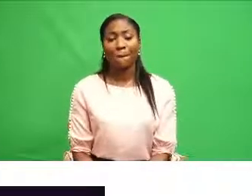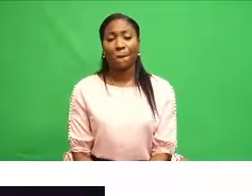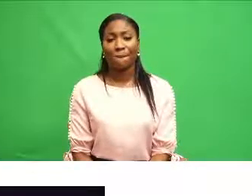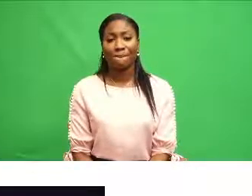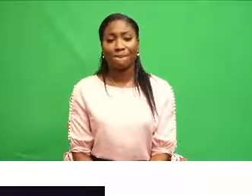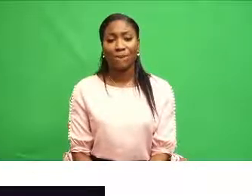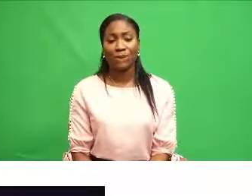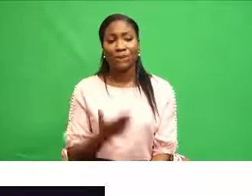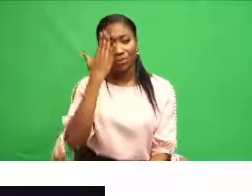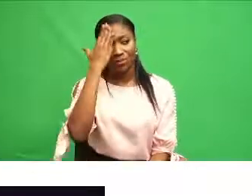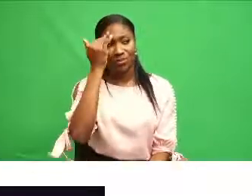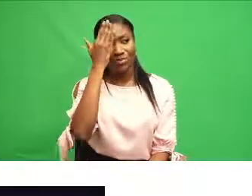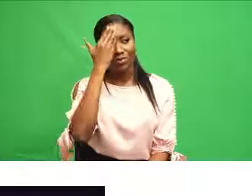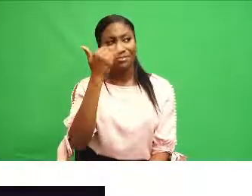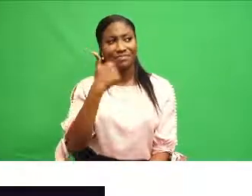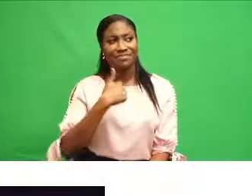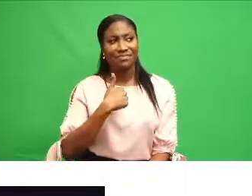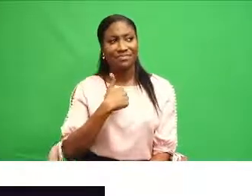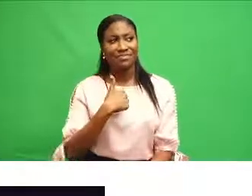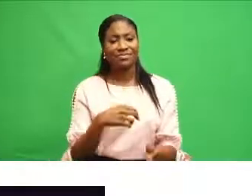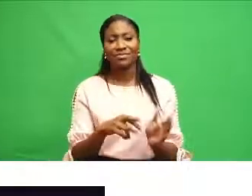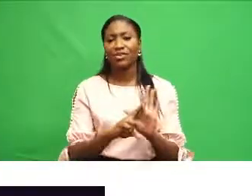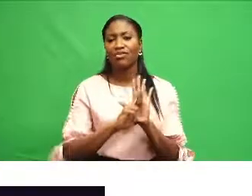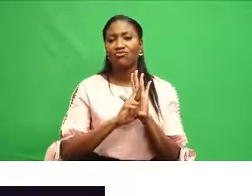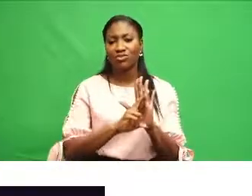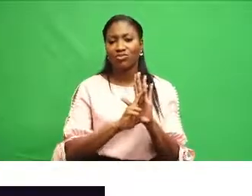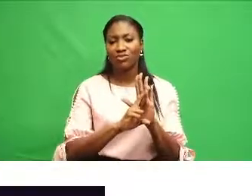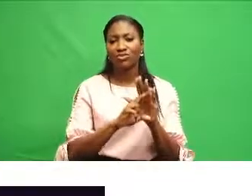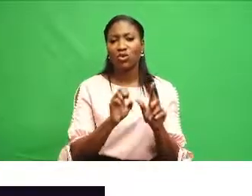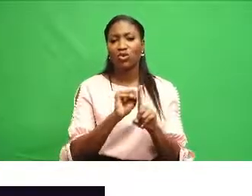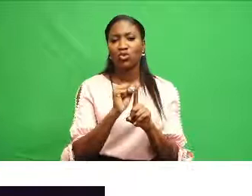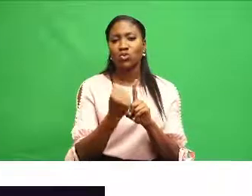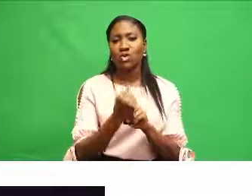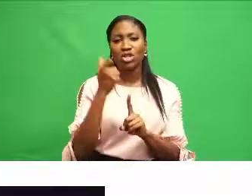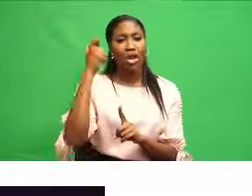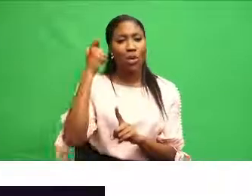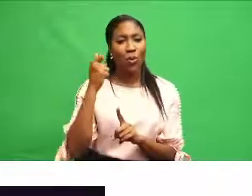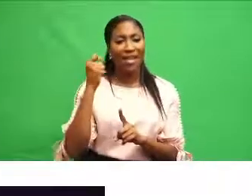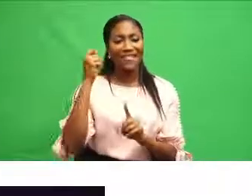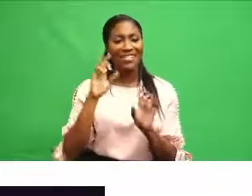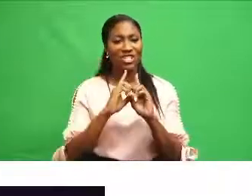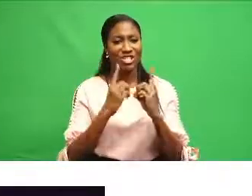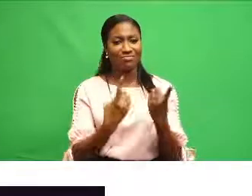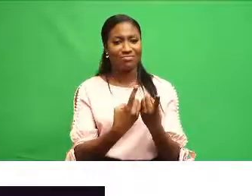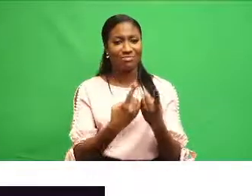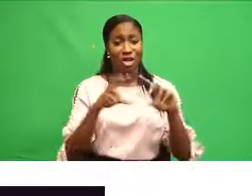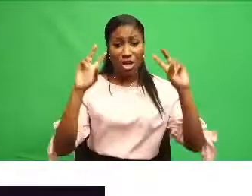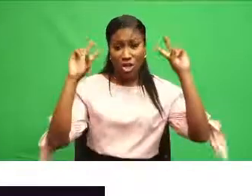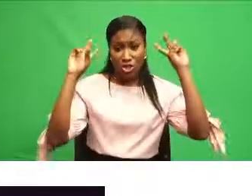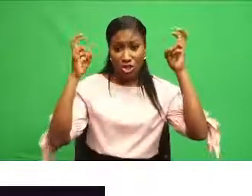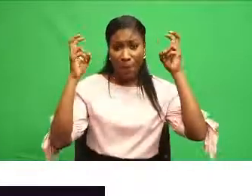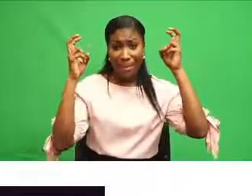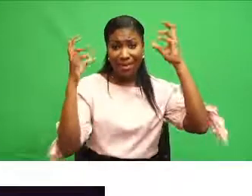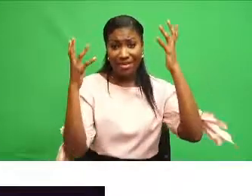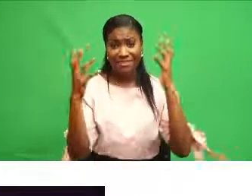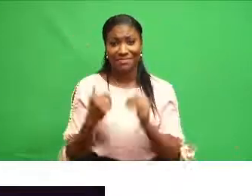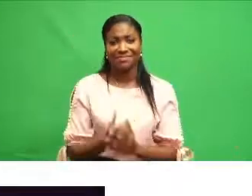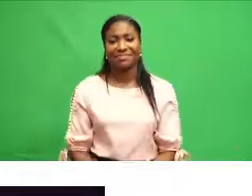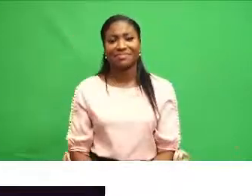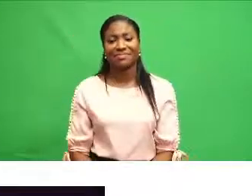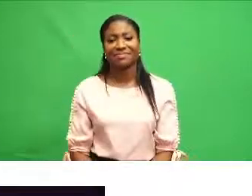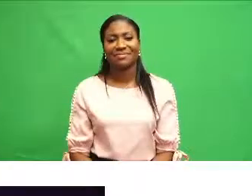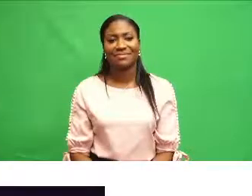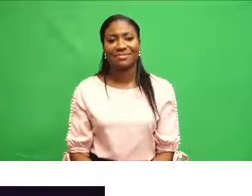as a representative of the Social Welfare Division. The topic I am